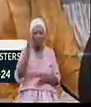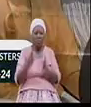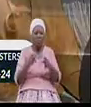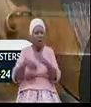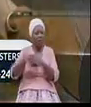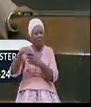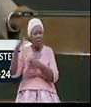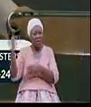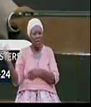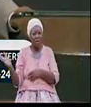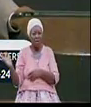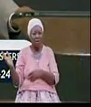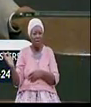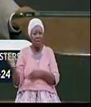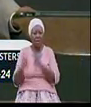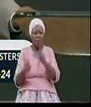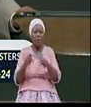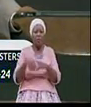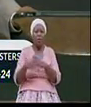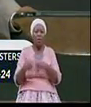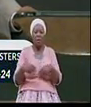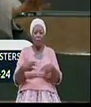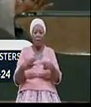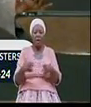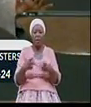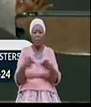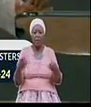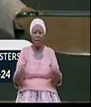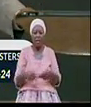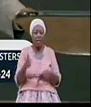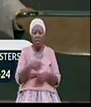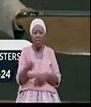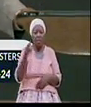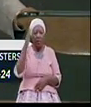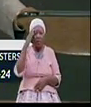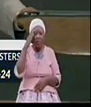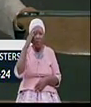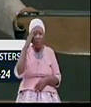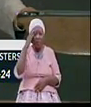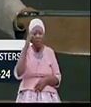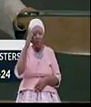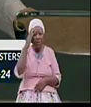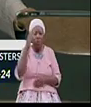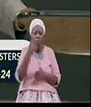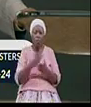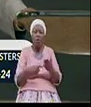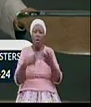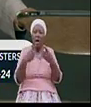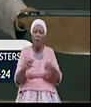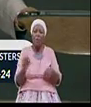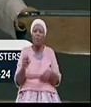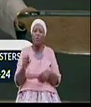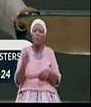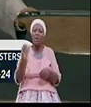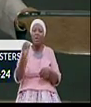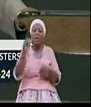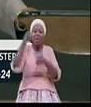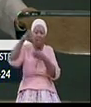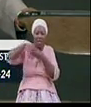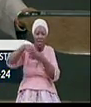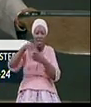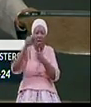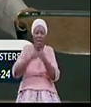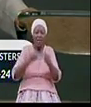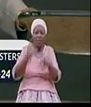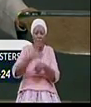outside, people in the marketplace, they know. They know what goes on inside every church, and